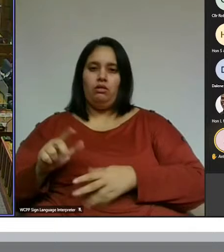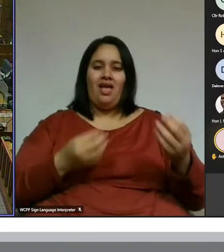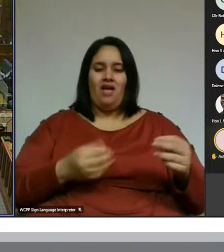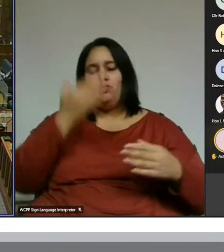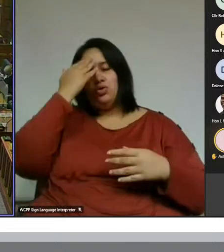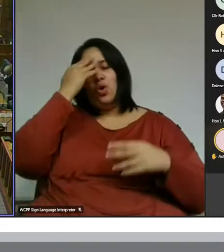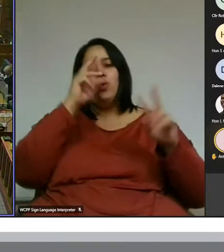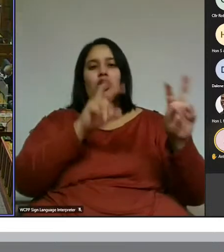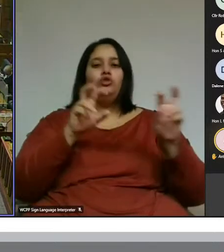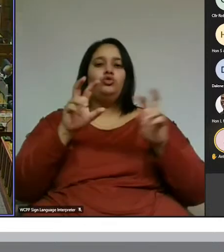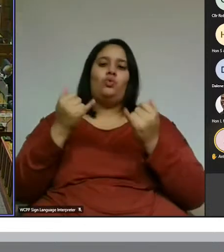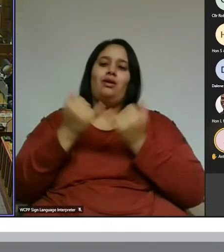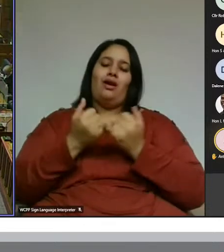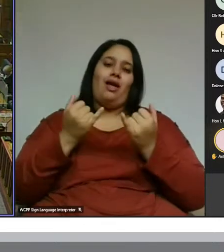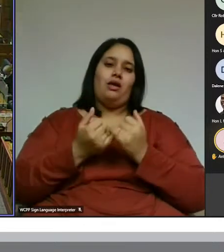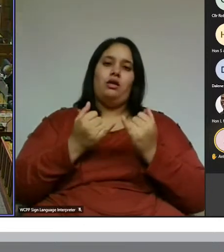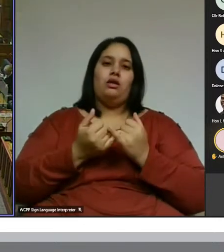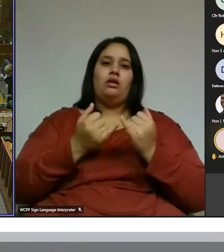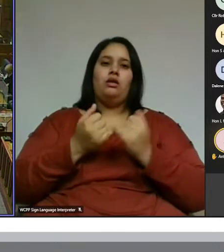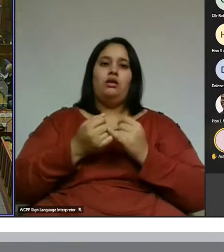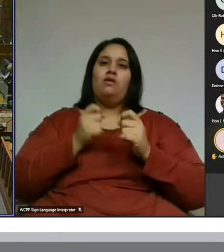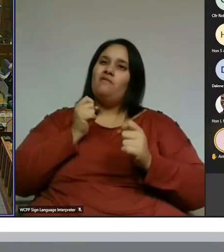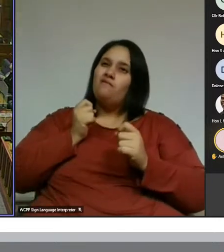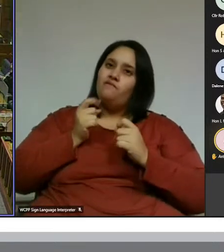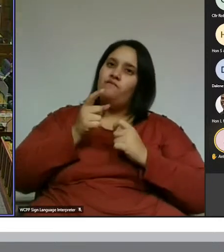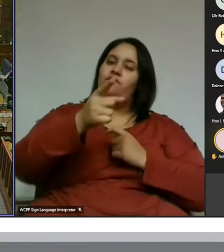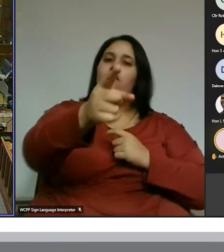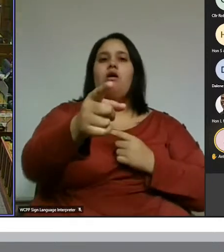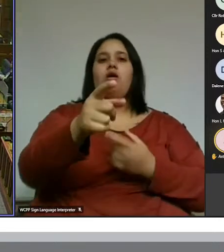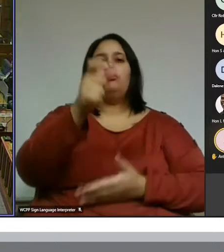example, a weight distance charge and so on could also be mentioned there.